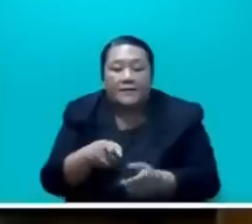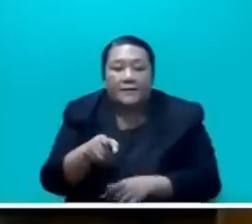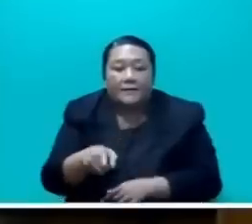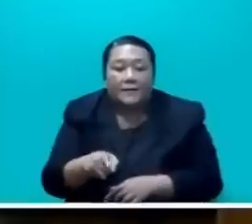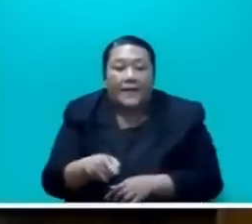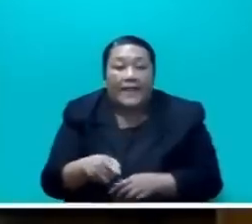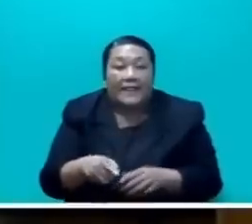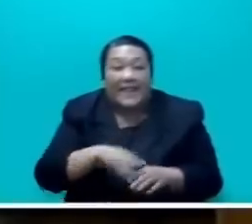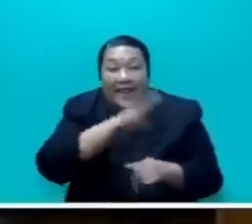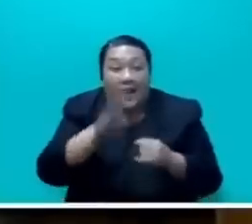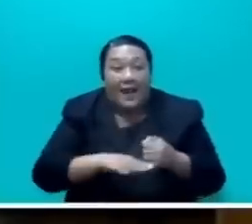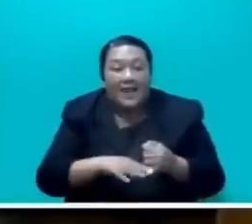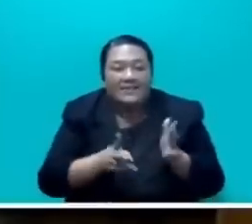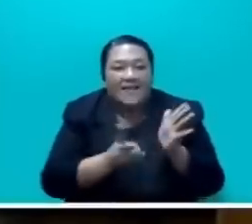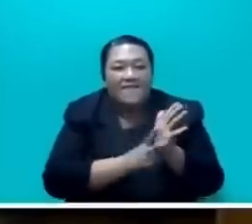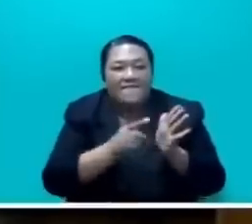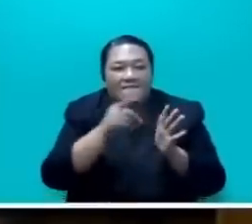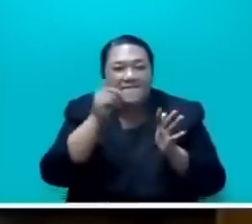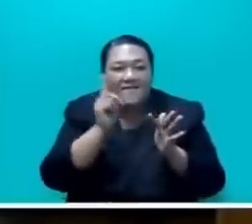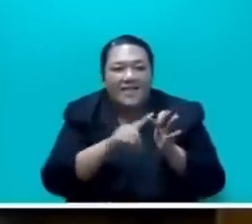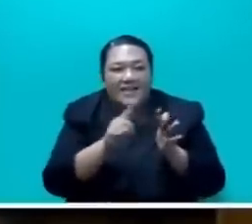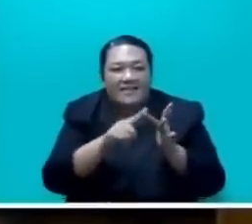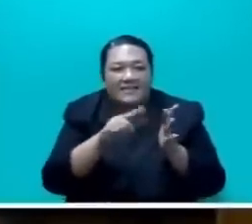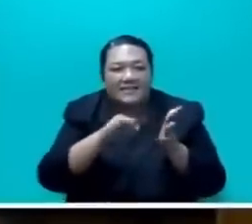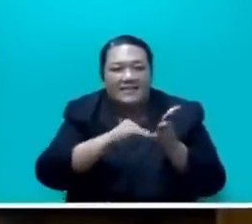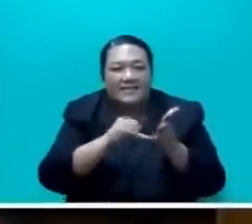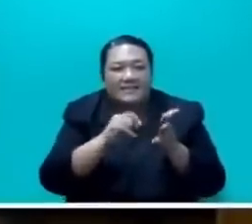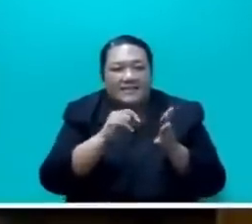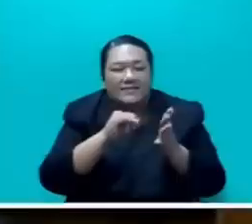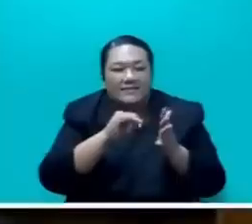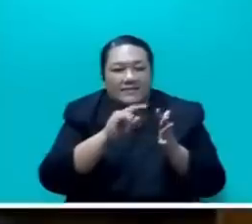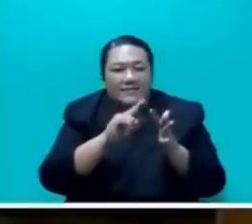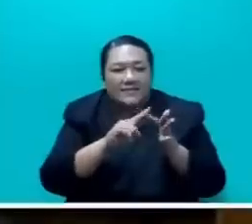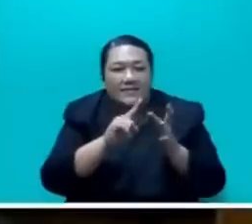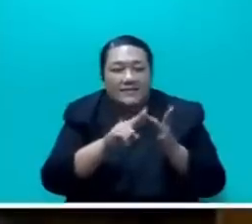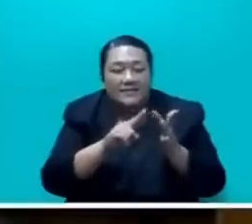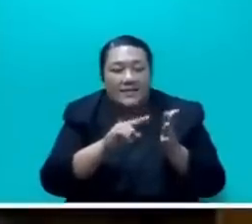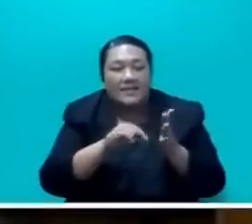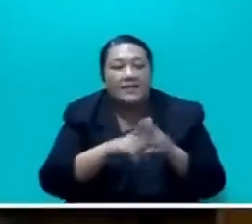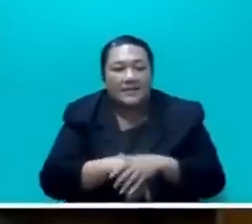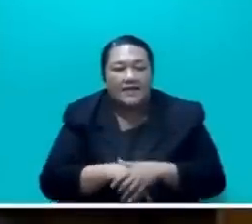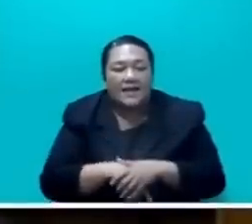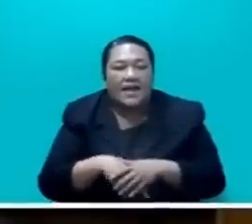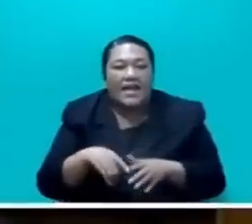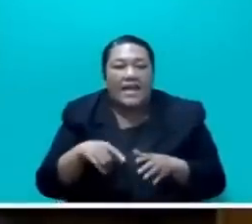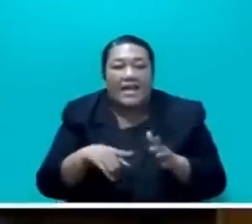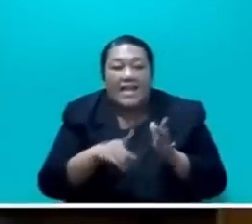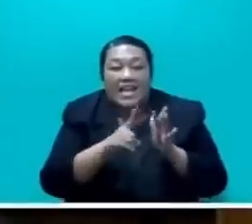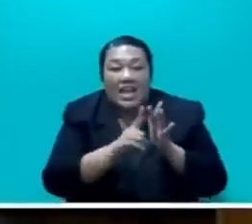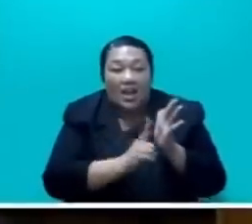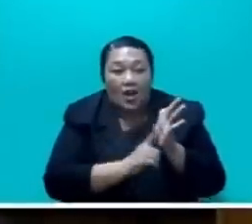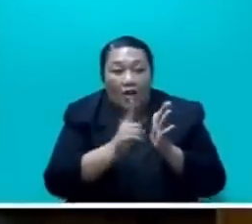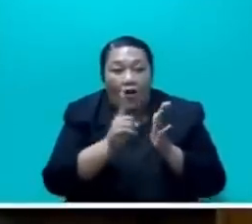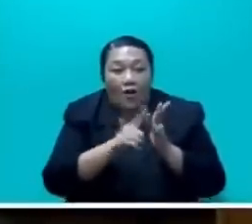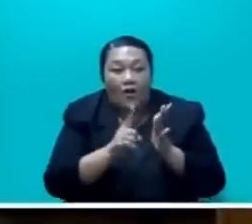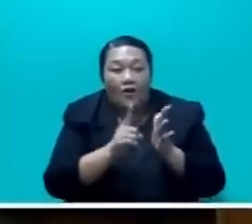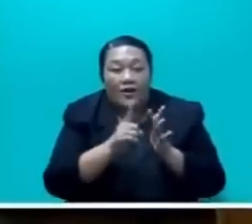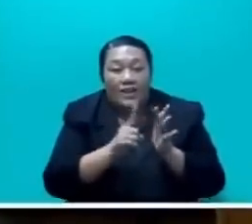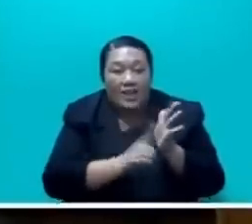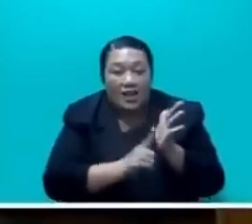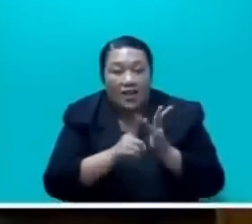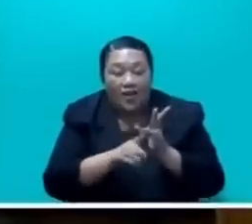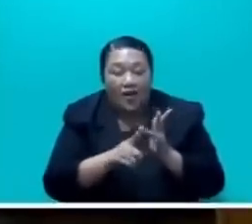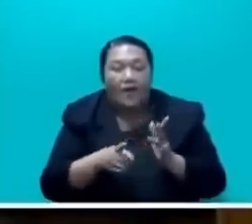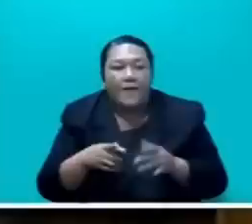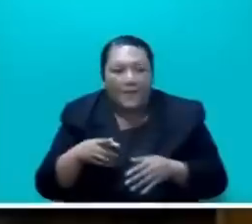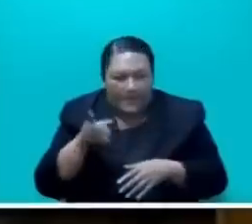Visese. Ratulilo had gone back to the village and was there as Tiwunda. I also